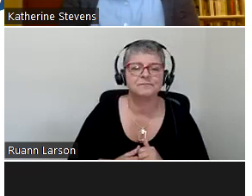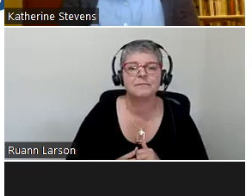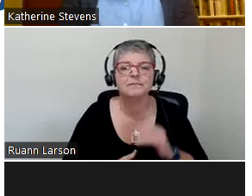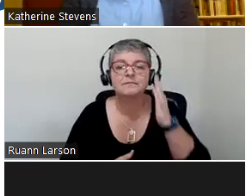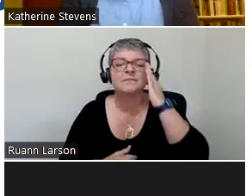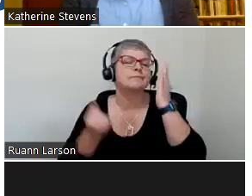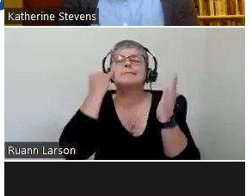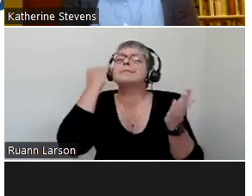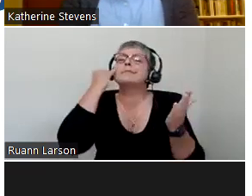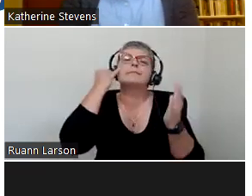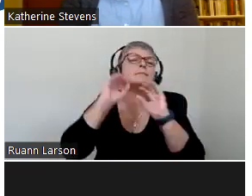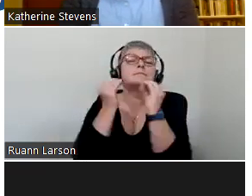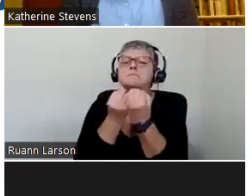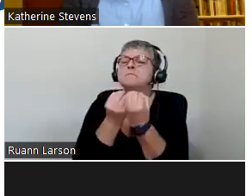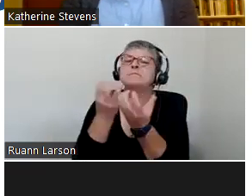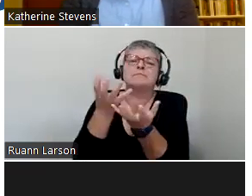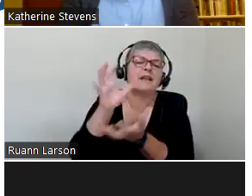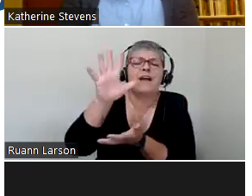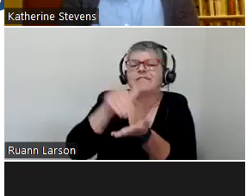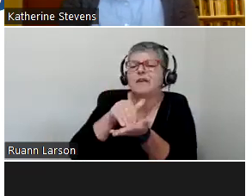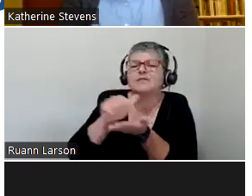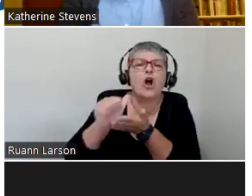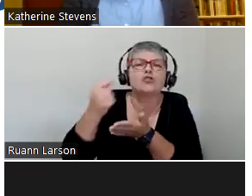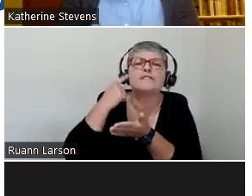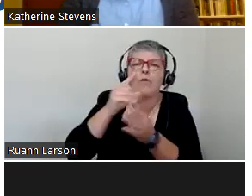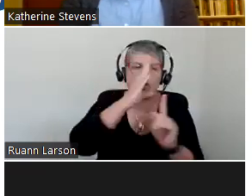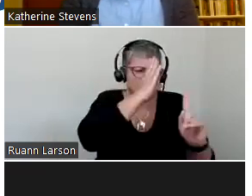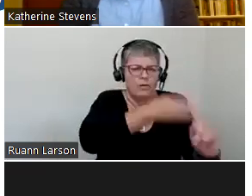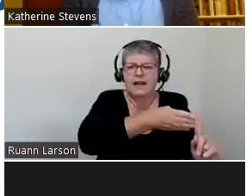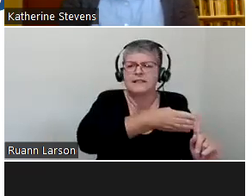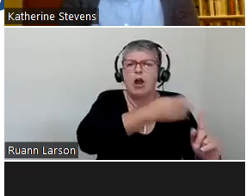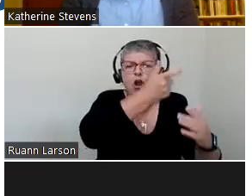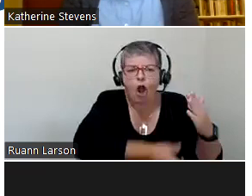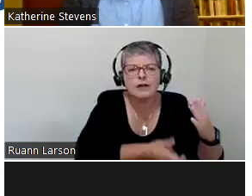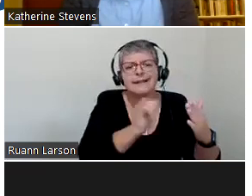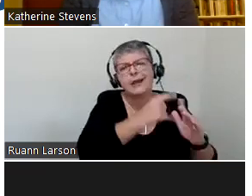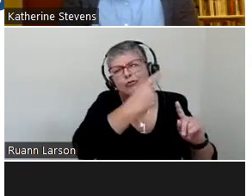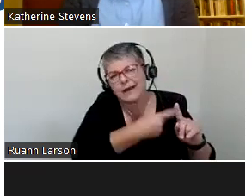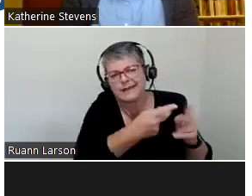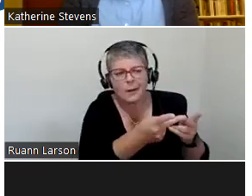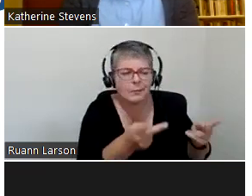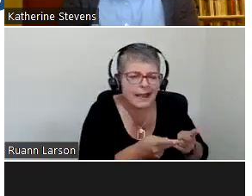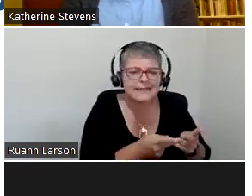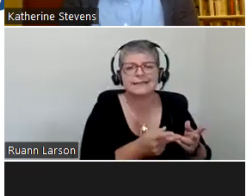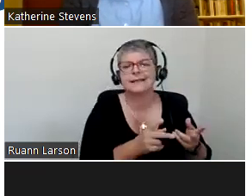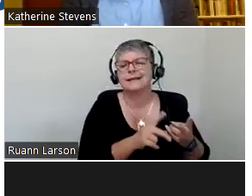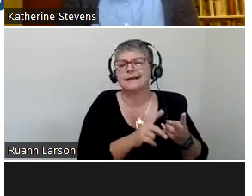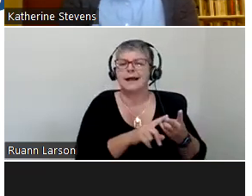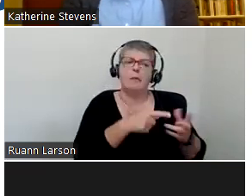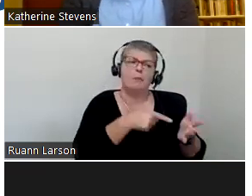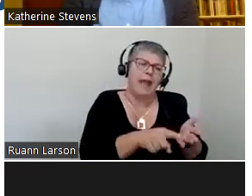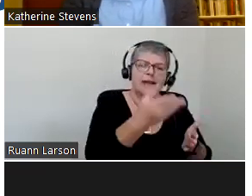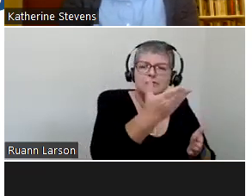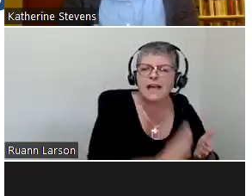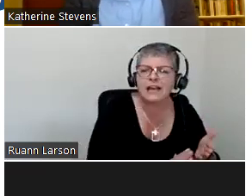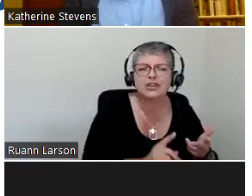an organization seeks $5,000 for direct costs, like renting a space that it doesn't own, paying speakers, and